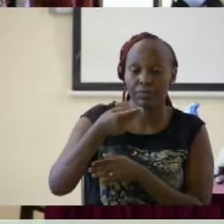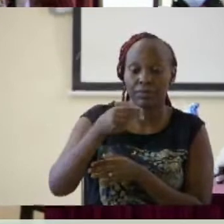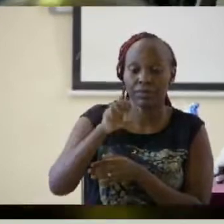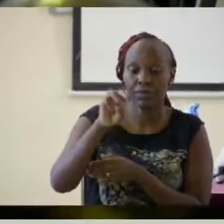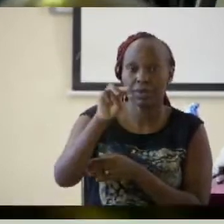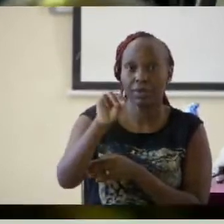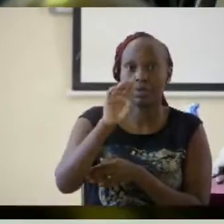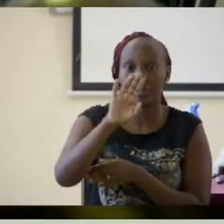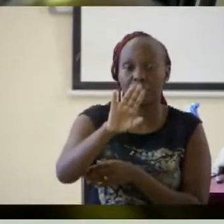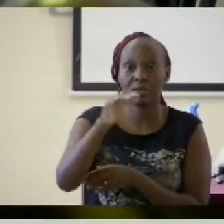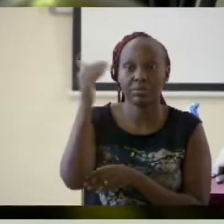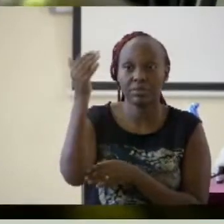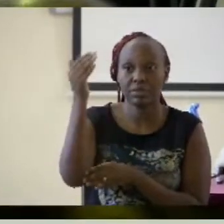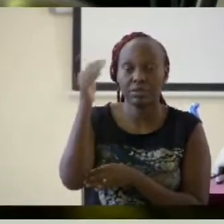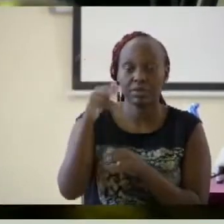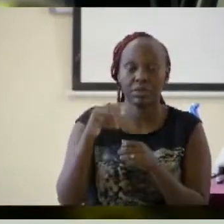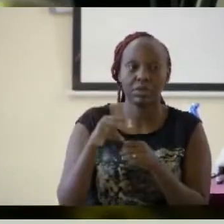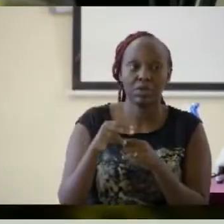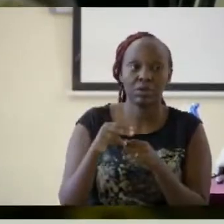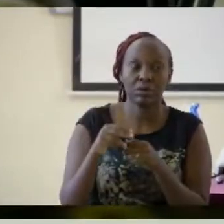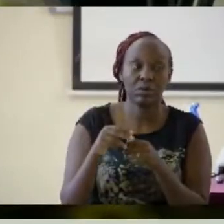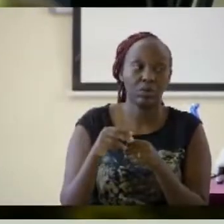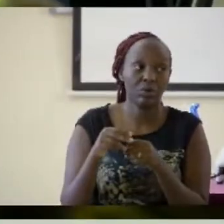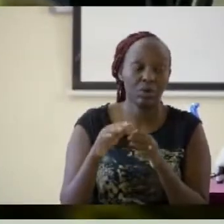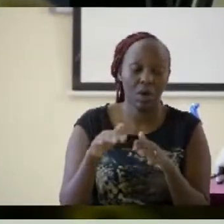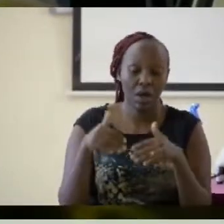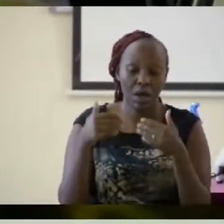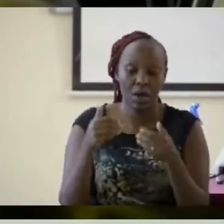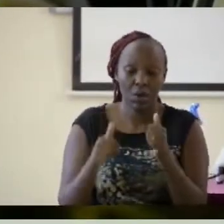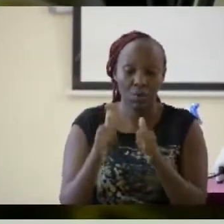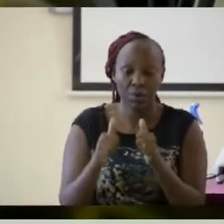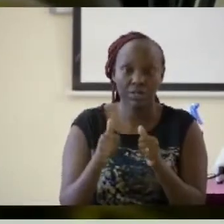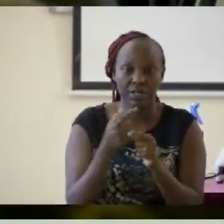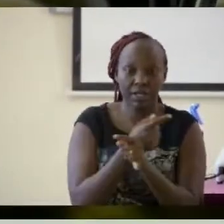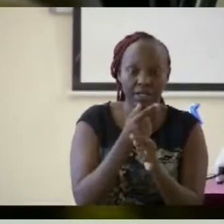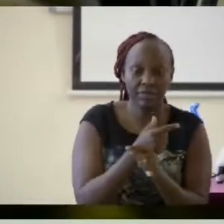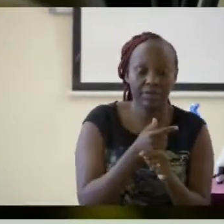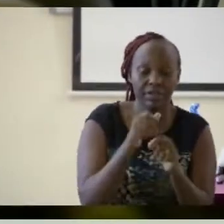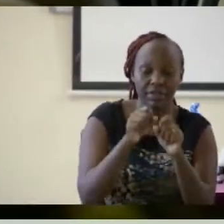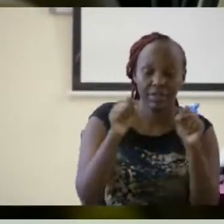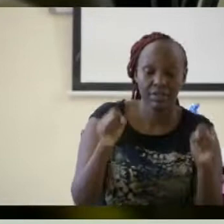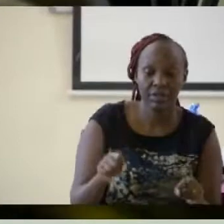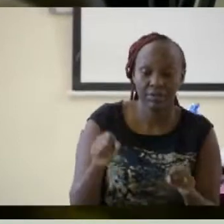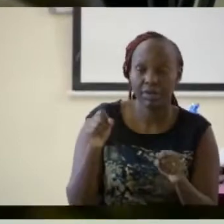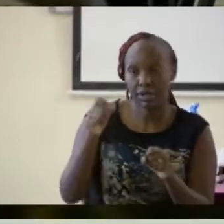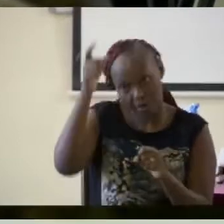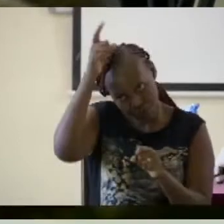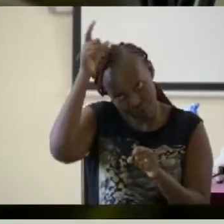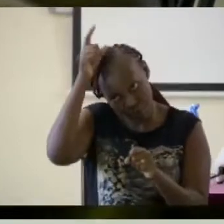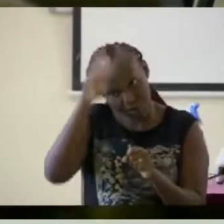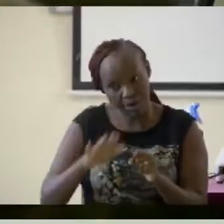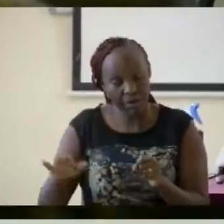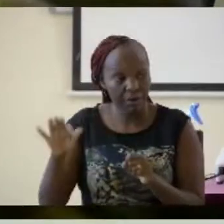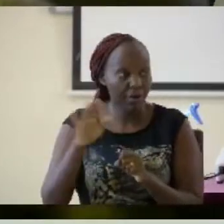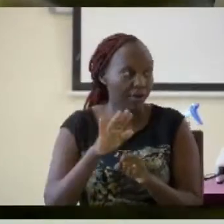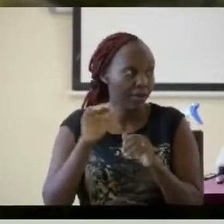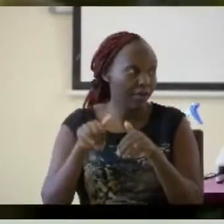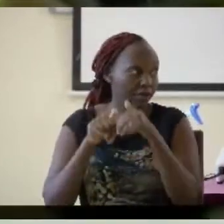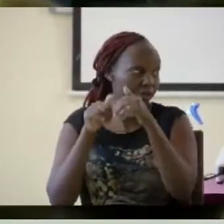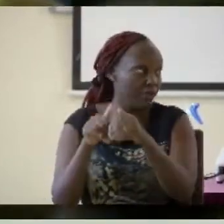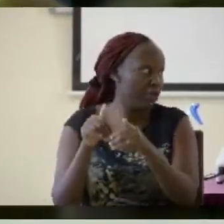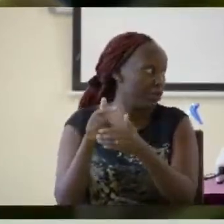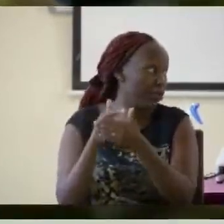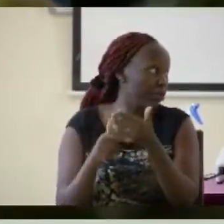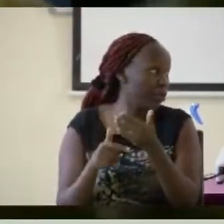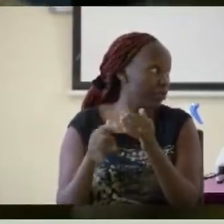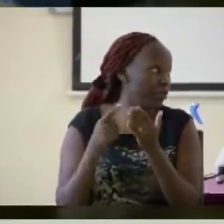make his presentation on the efficacy of alternative justice systems in rural areas. And I think that follows on what